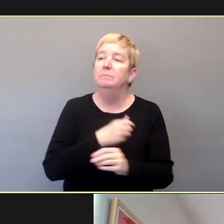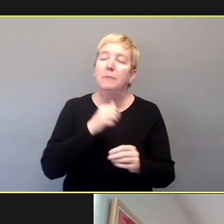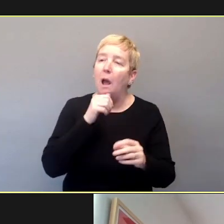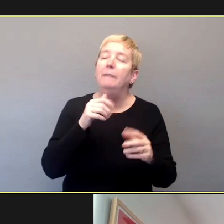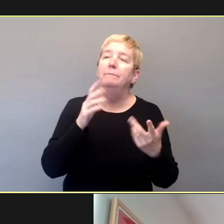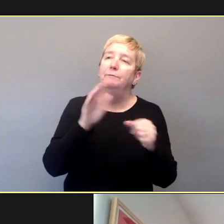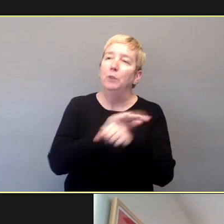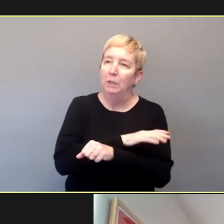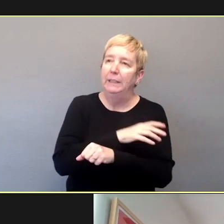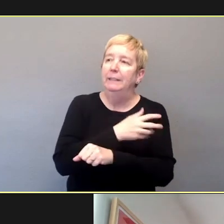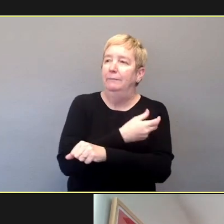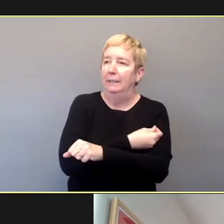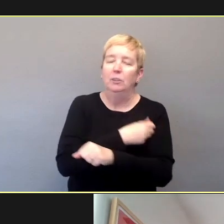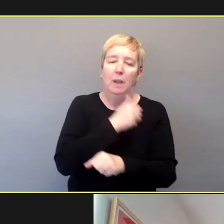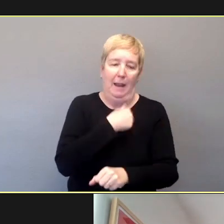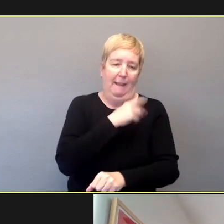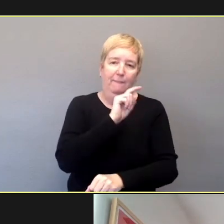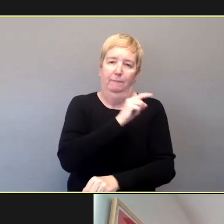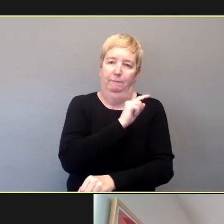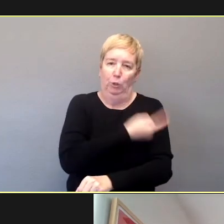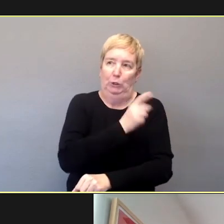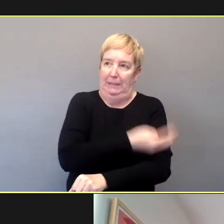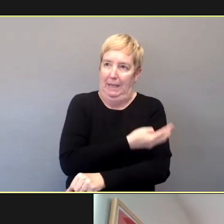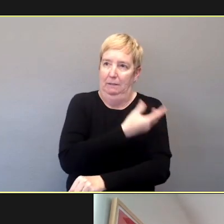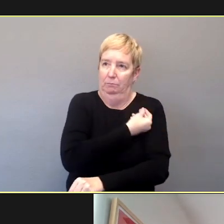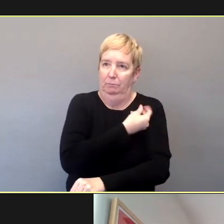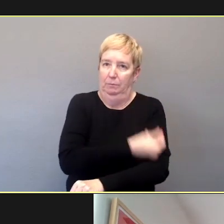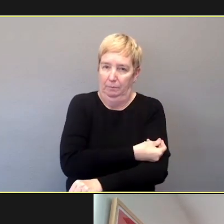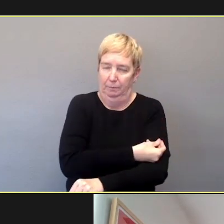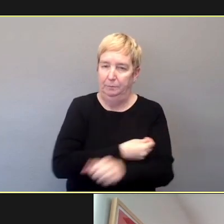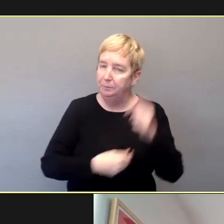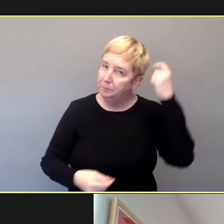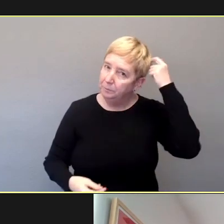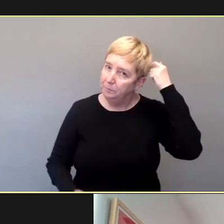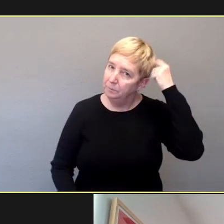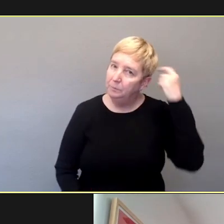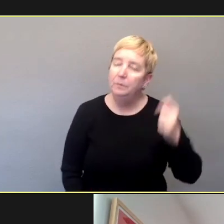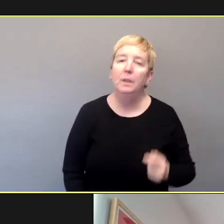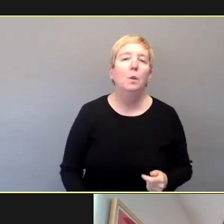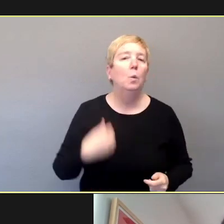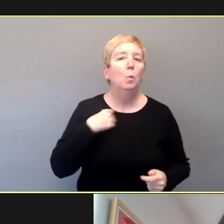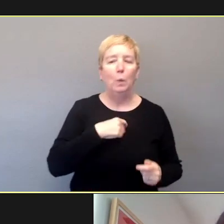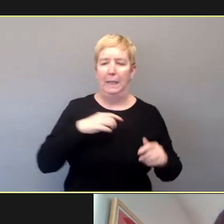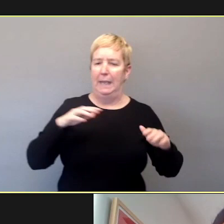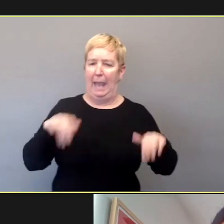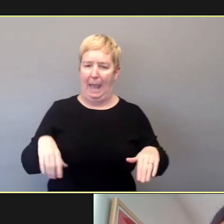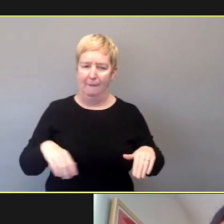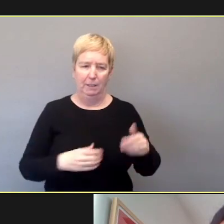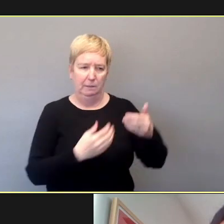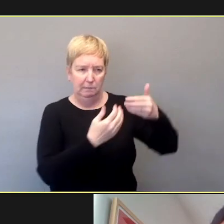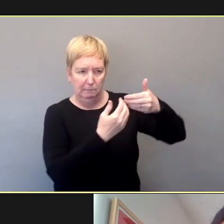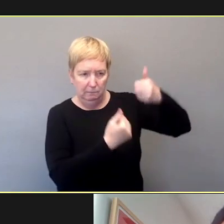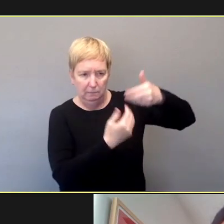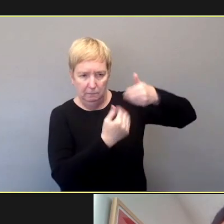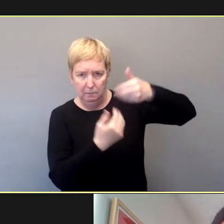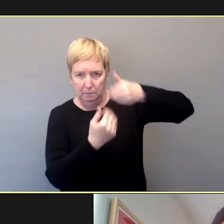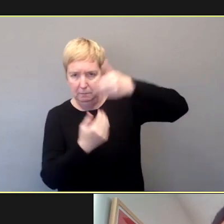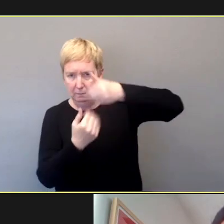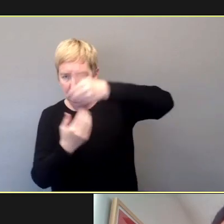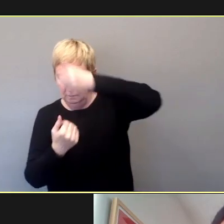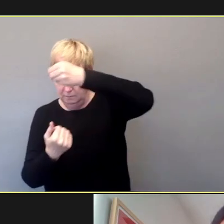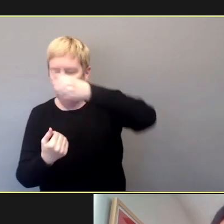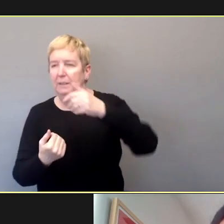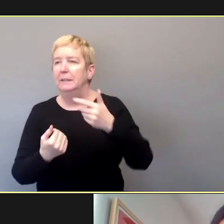have a primary series. We have not yet parsed that out into subgroups